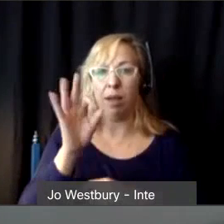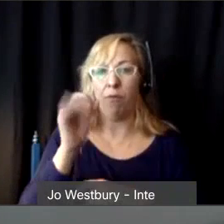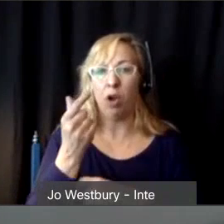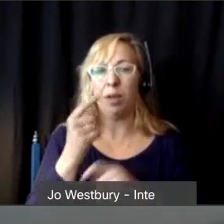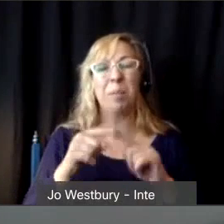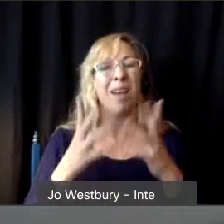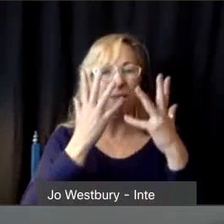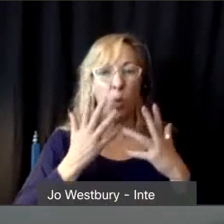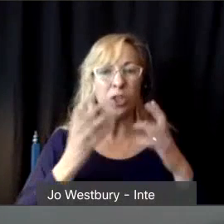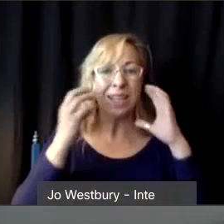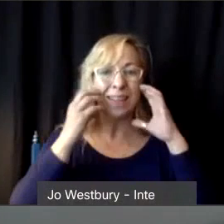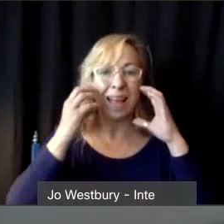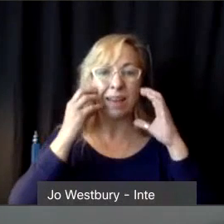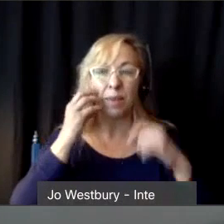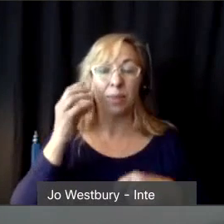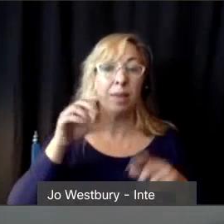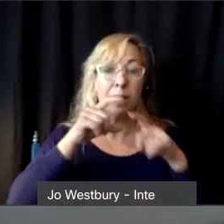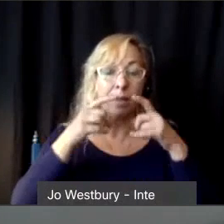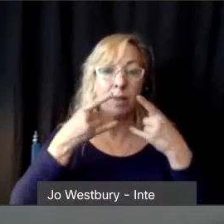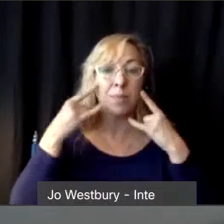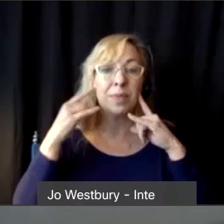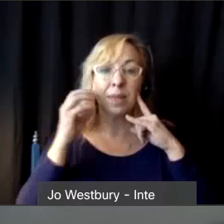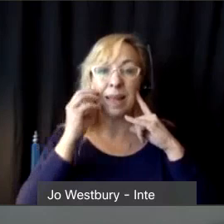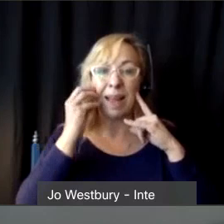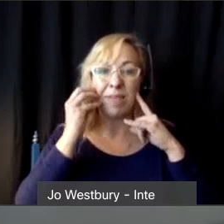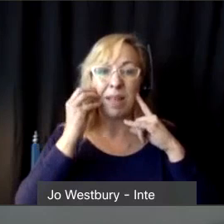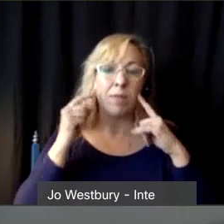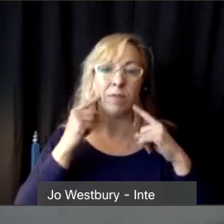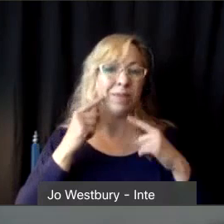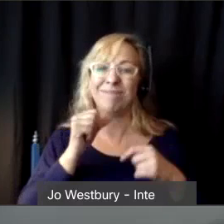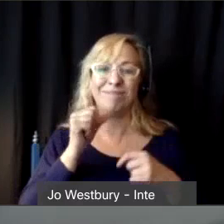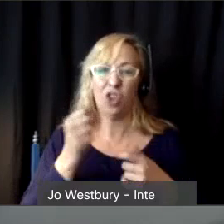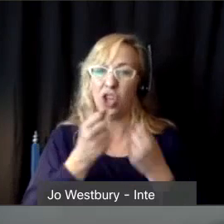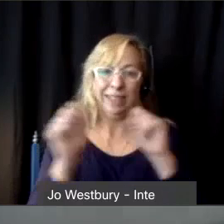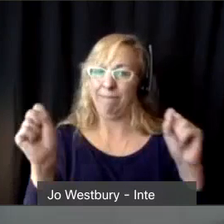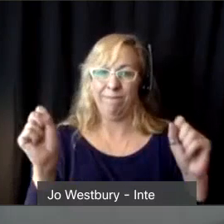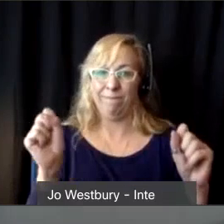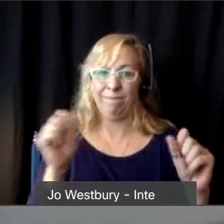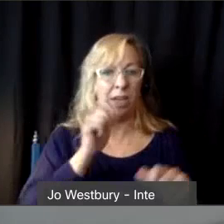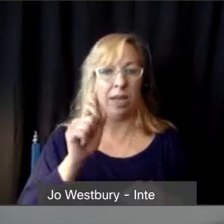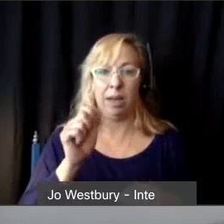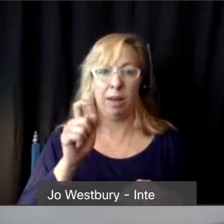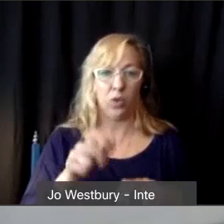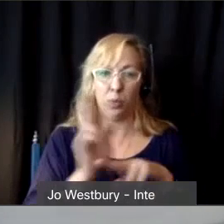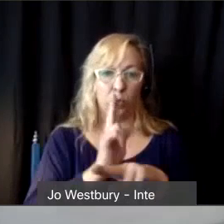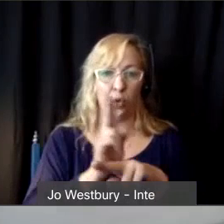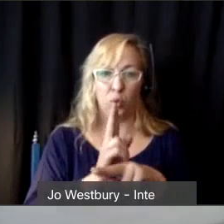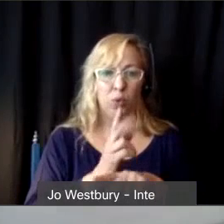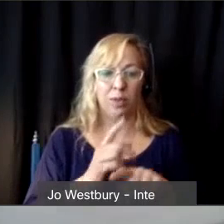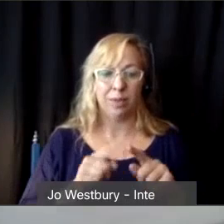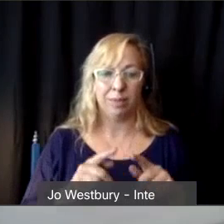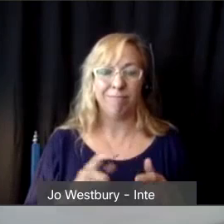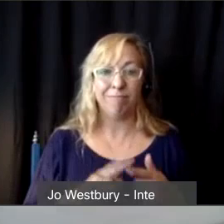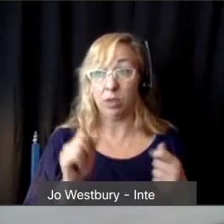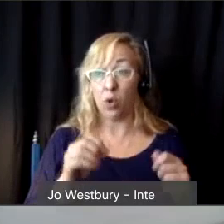mask. So those face coverings that have that valve are not considered safe and should not be used. People can refer